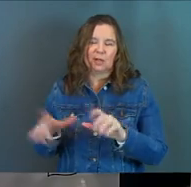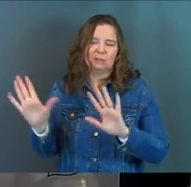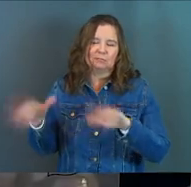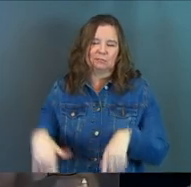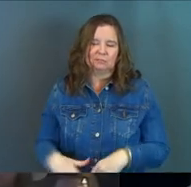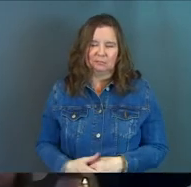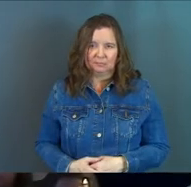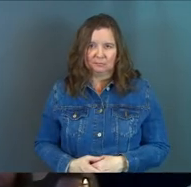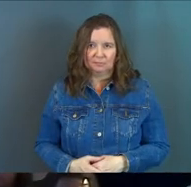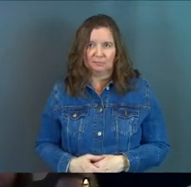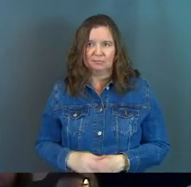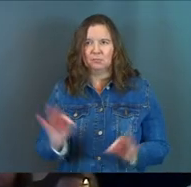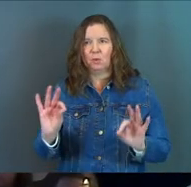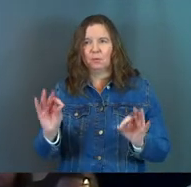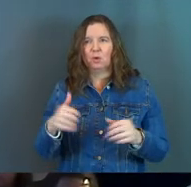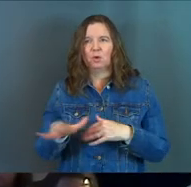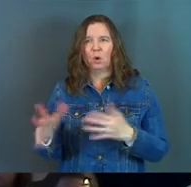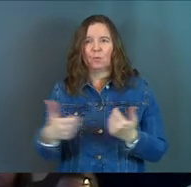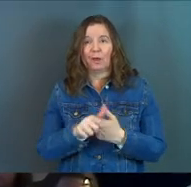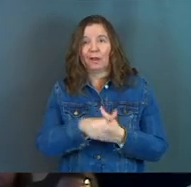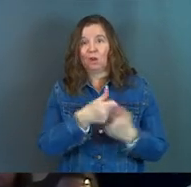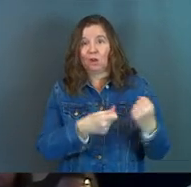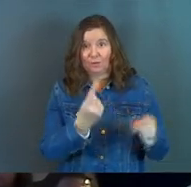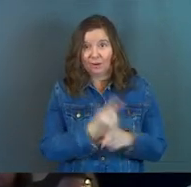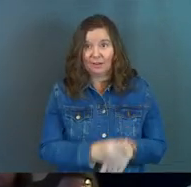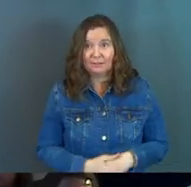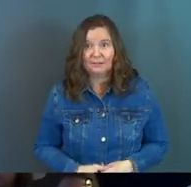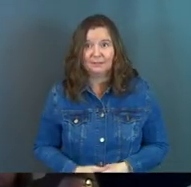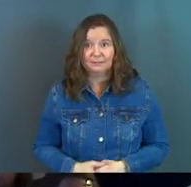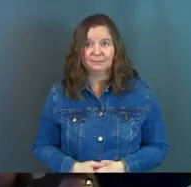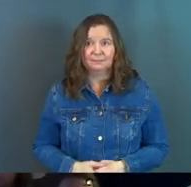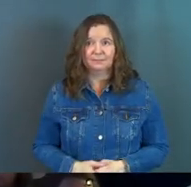check. Ah, no big deal. Go wreck another car, right?